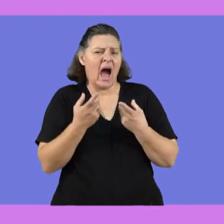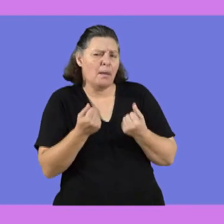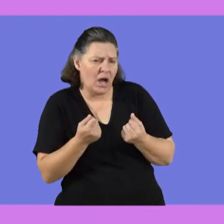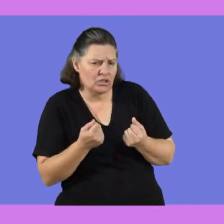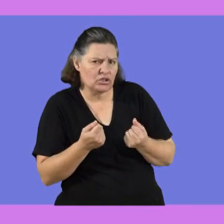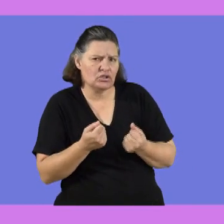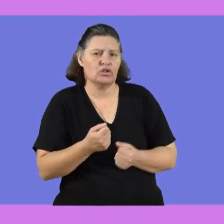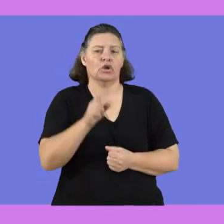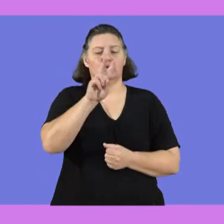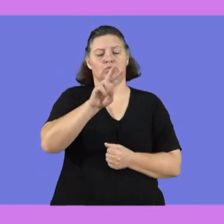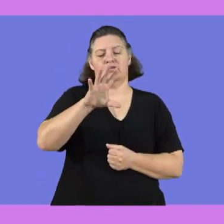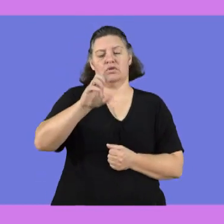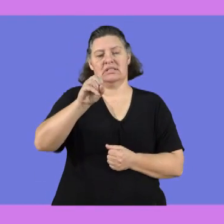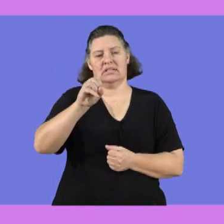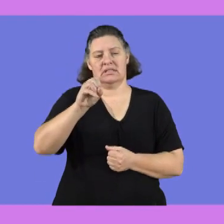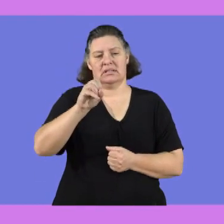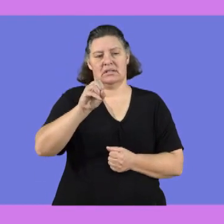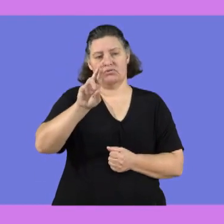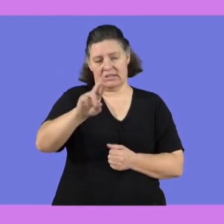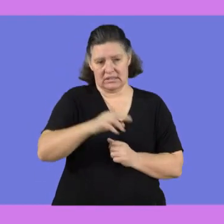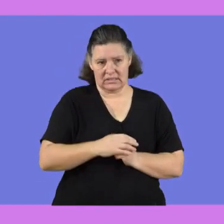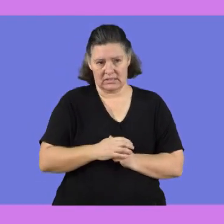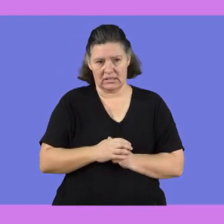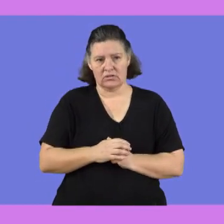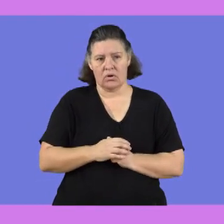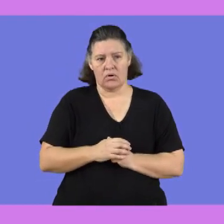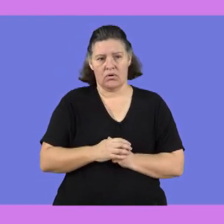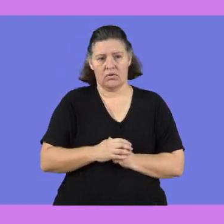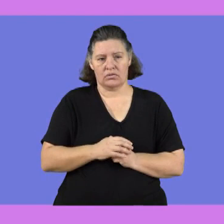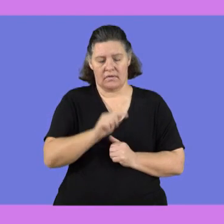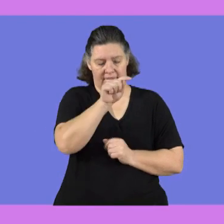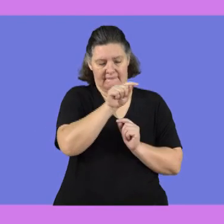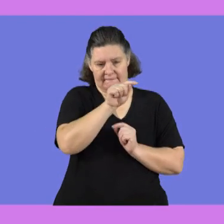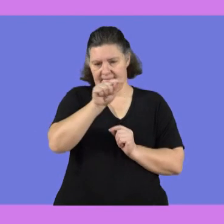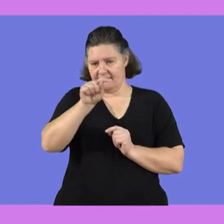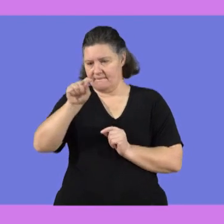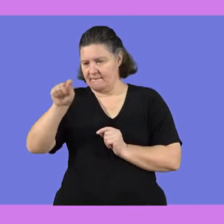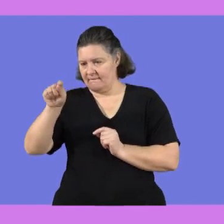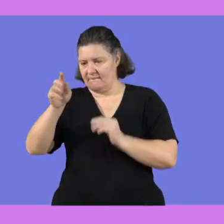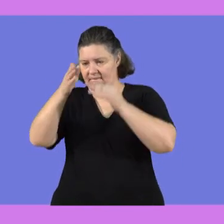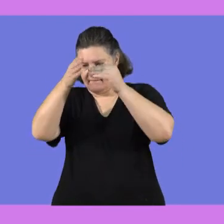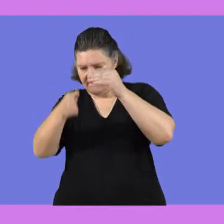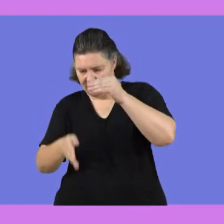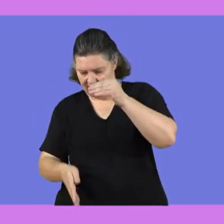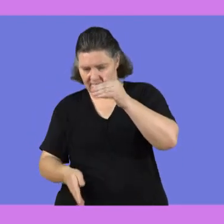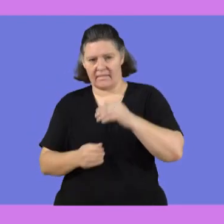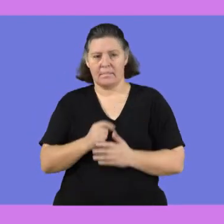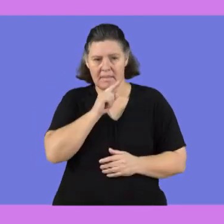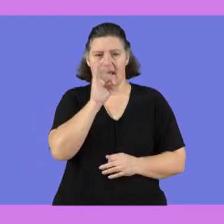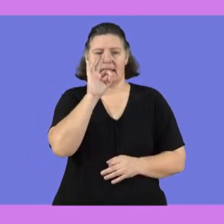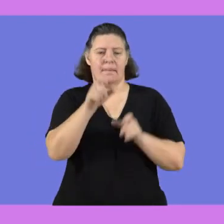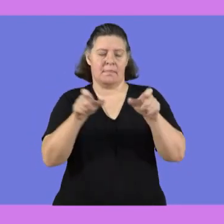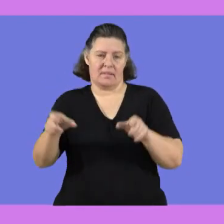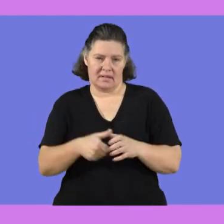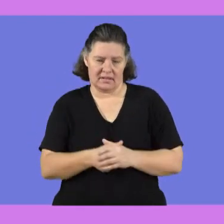for 3, this is 3. And then you have 240 as 200, 10, 20, 30,